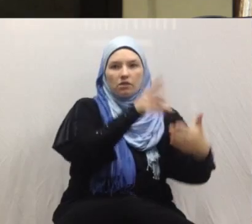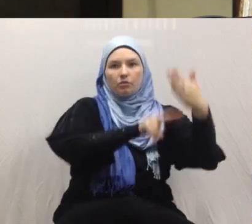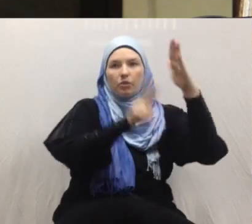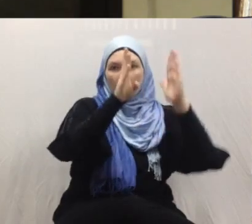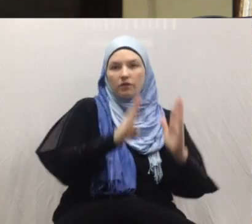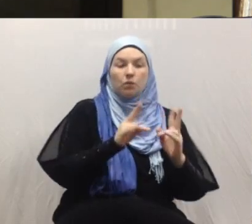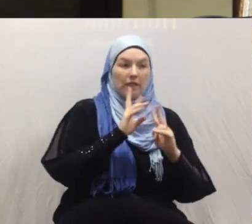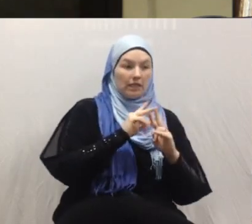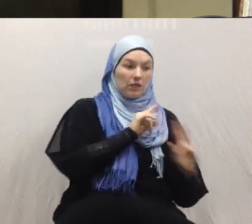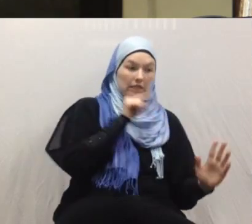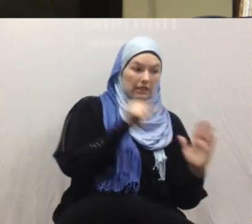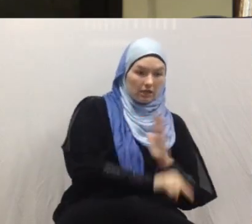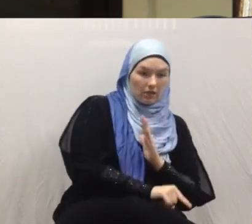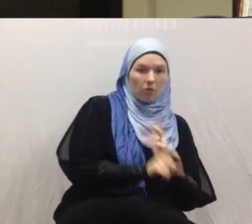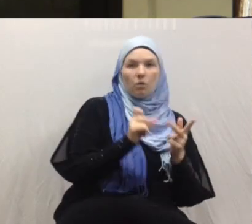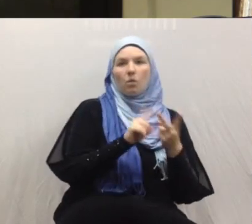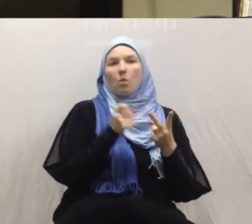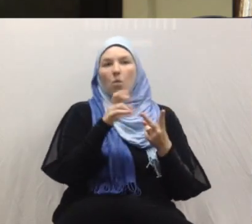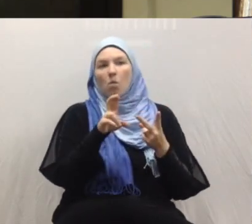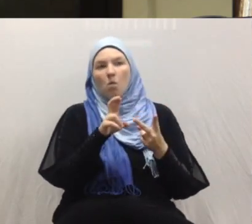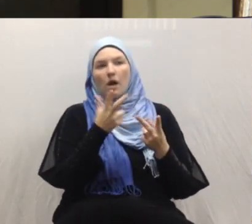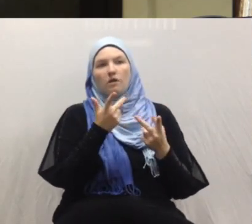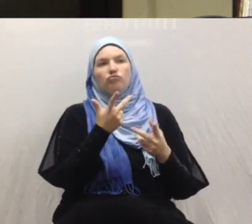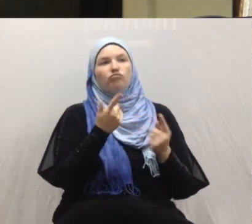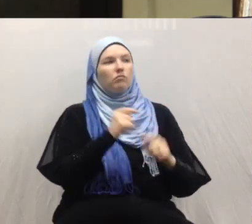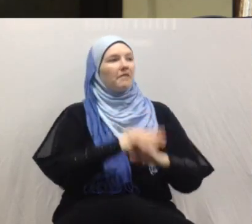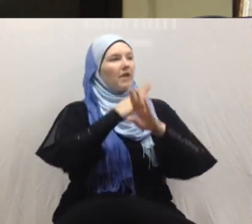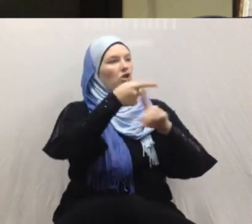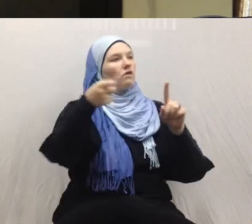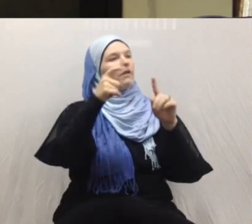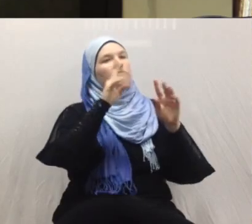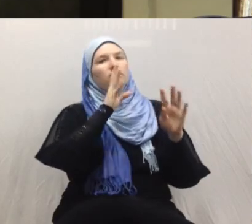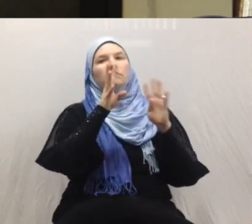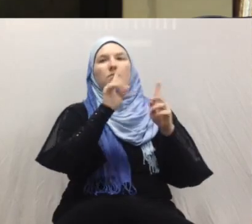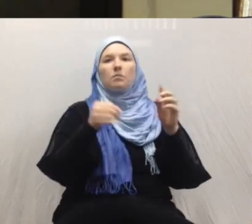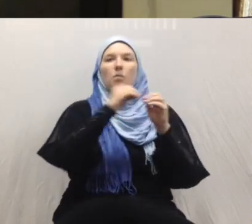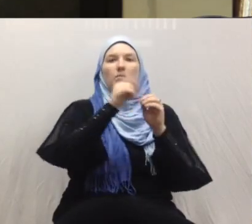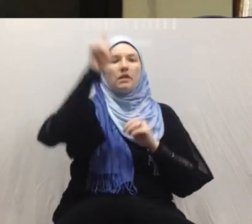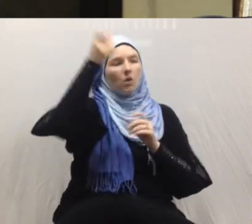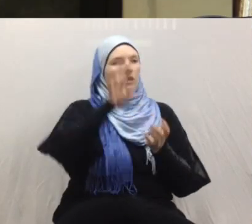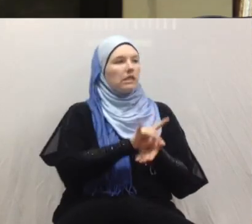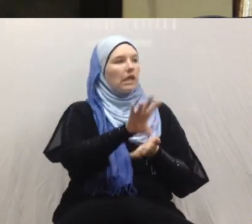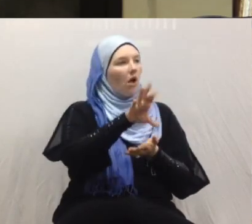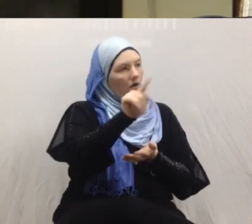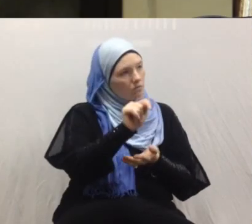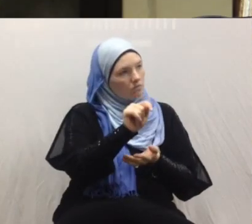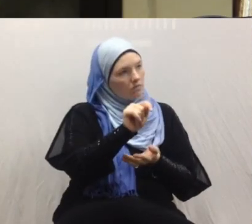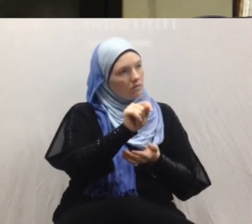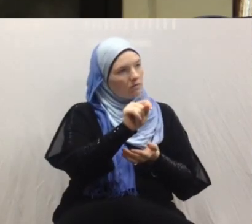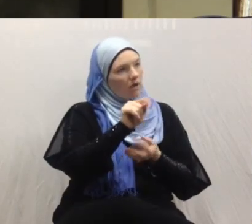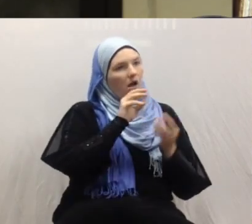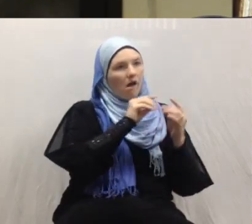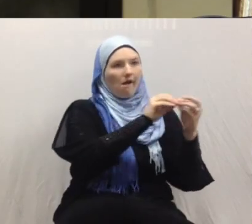either kill you or silence you or to kick you out. That is the